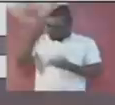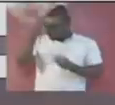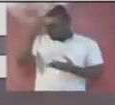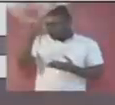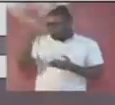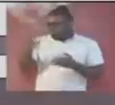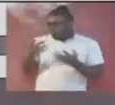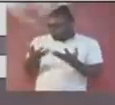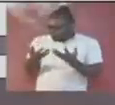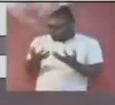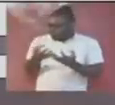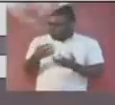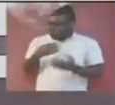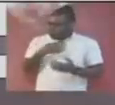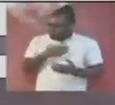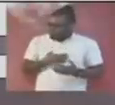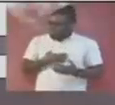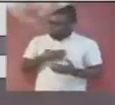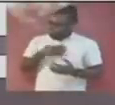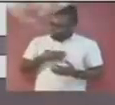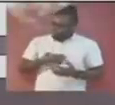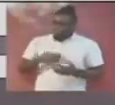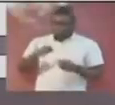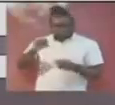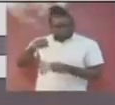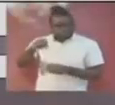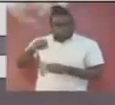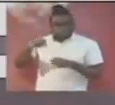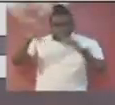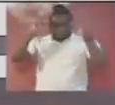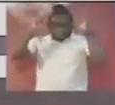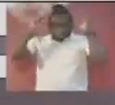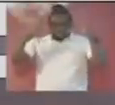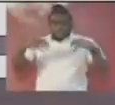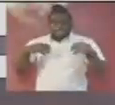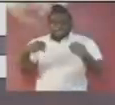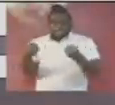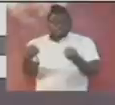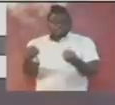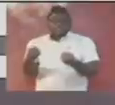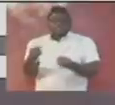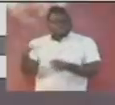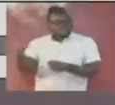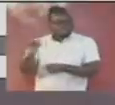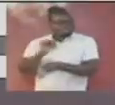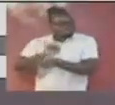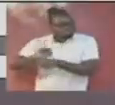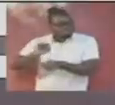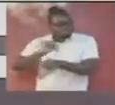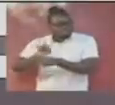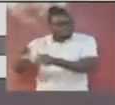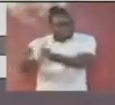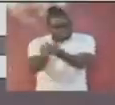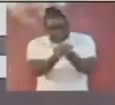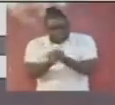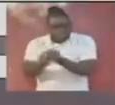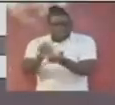community. And I know that the Ministry of Health is doing its part along with the University of the West Indies to do so.